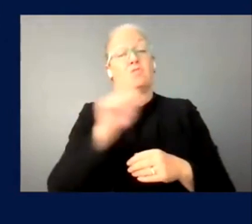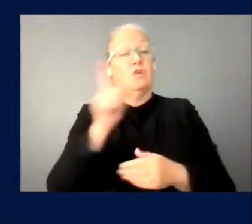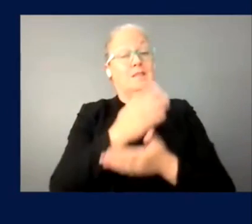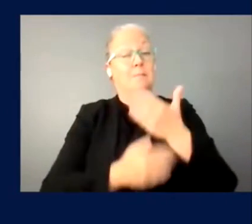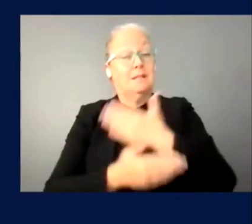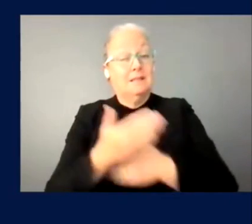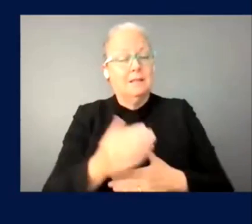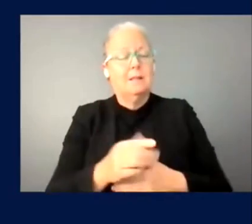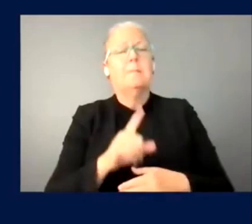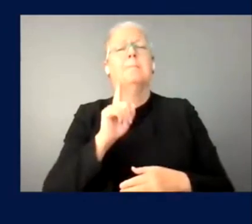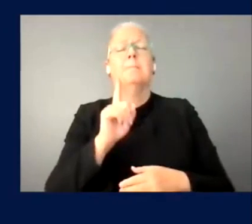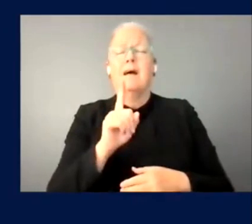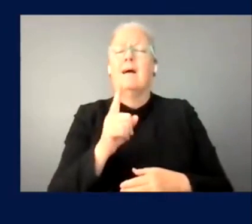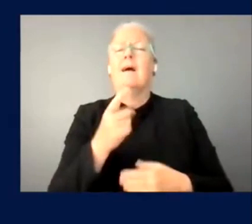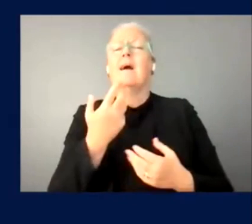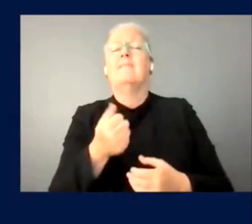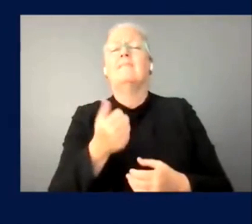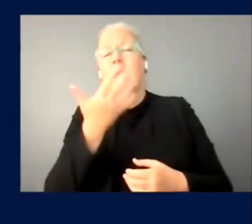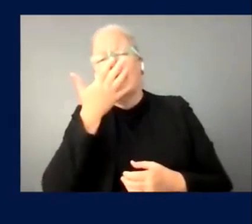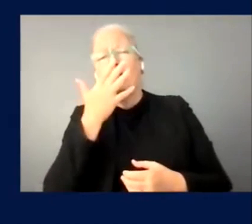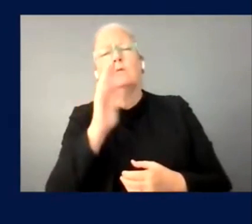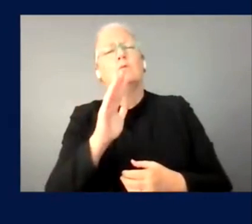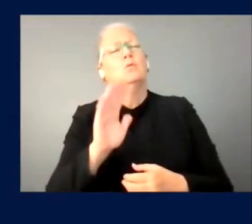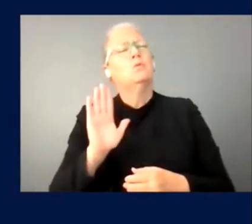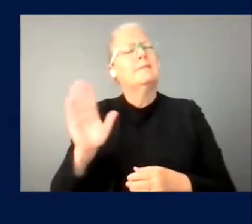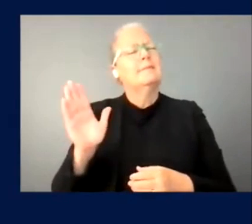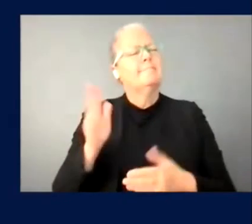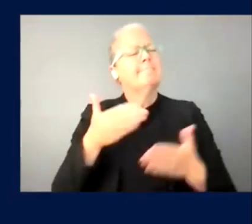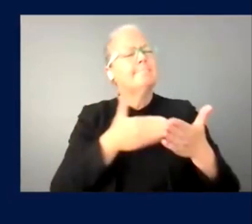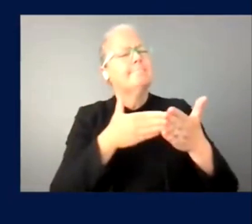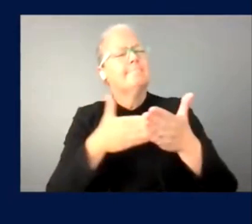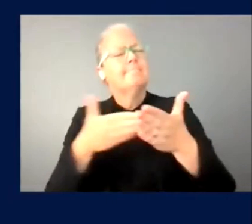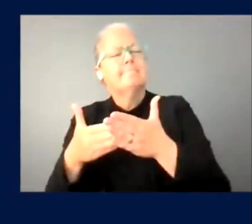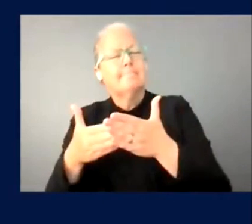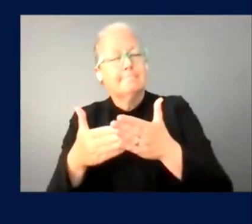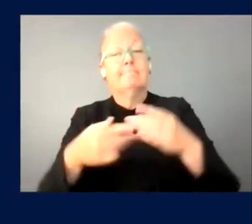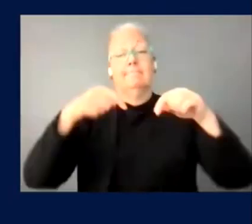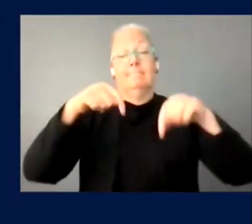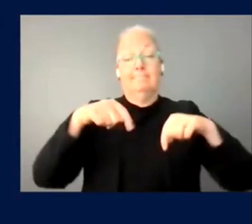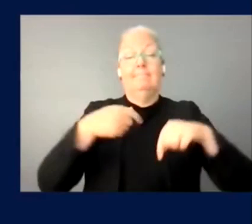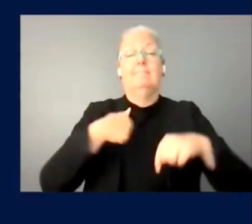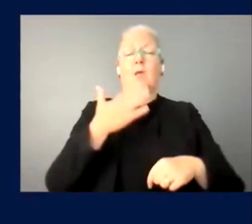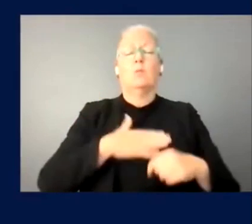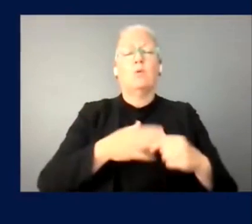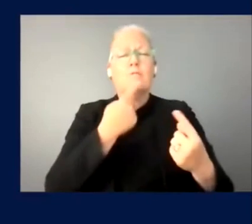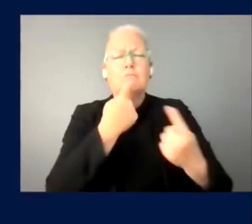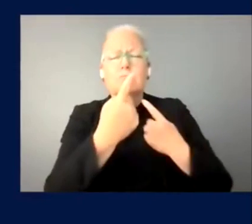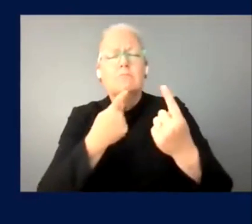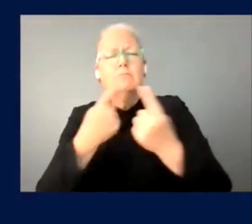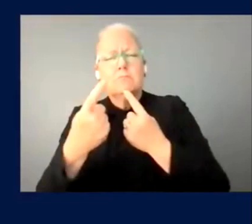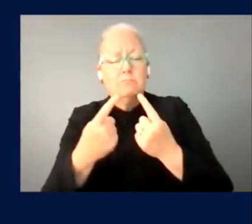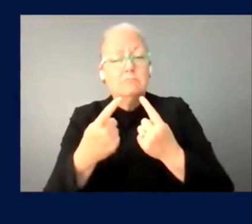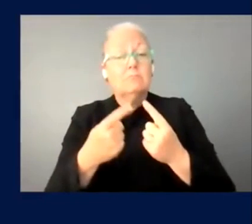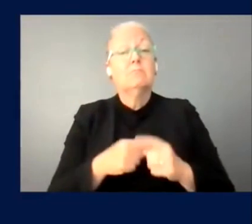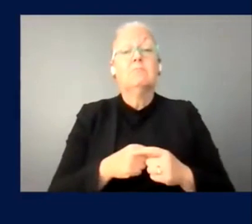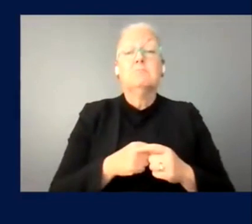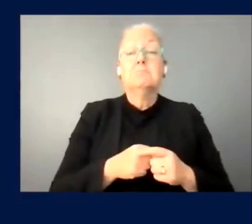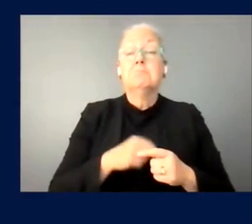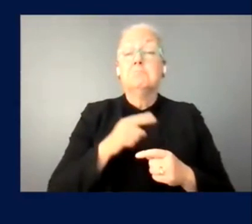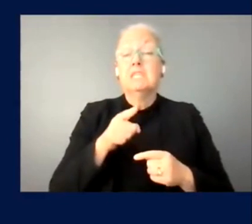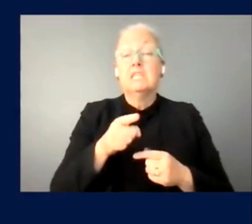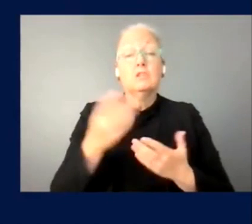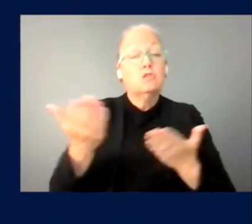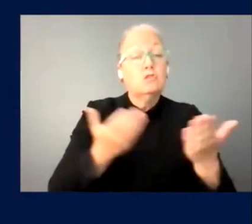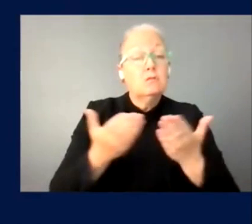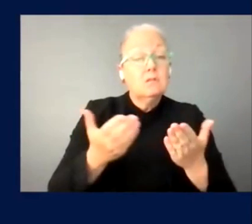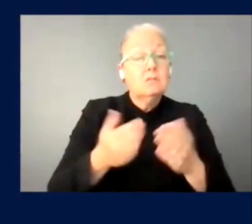attitudinal barriers whilst doing so. So one of the things we're going to look at today is kind of how accessible services are used by non-visibly